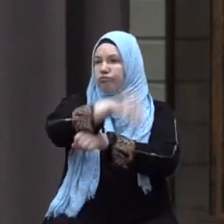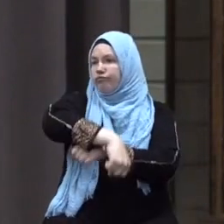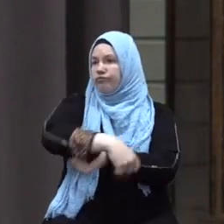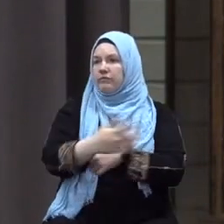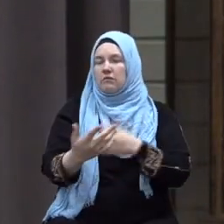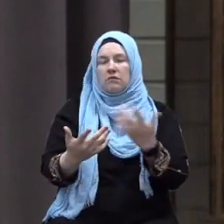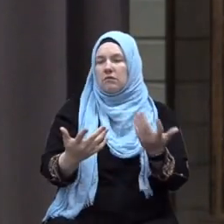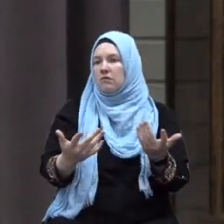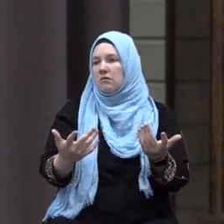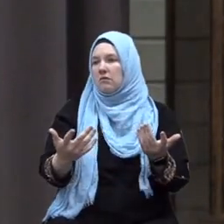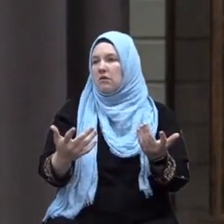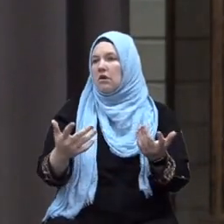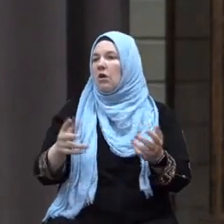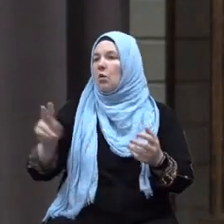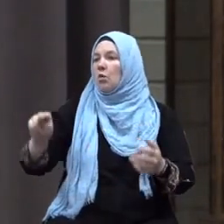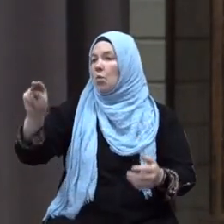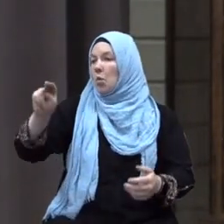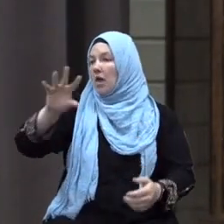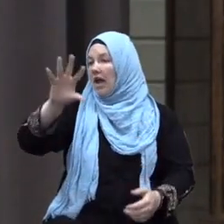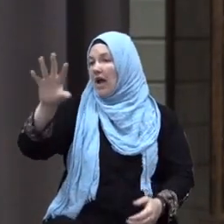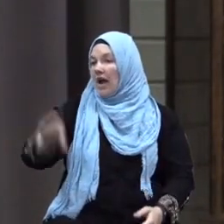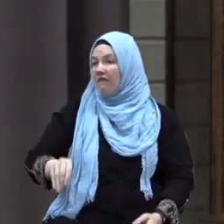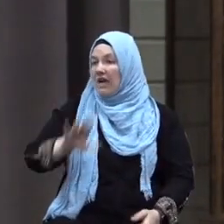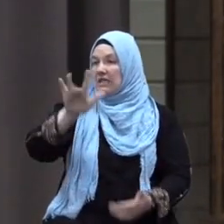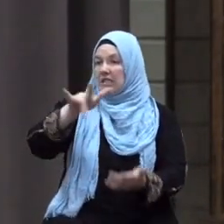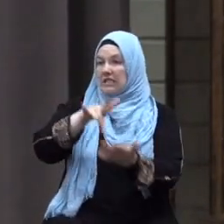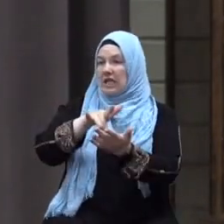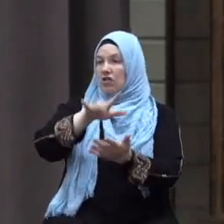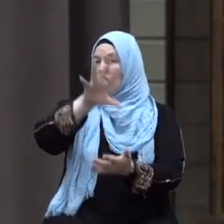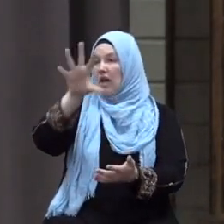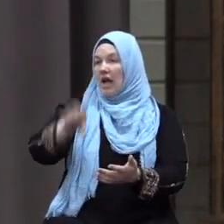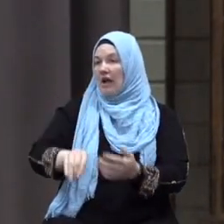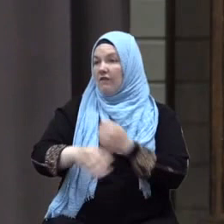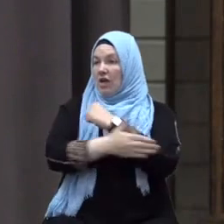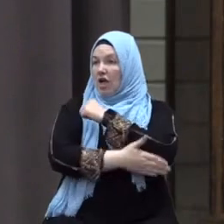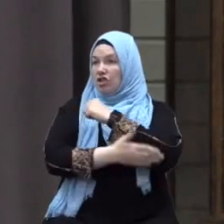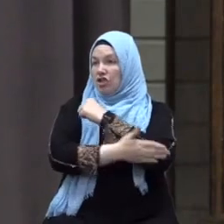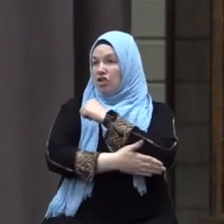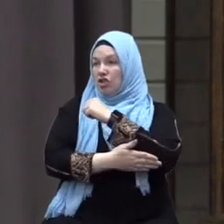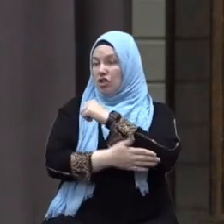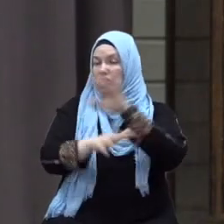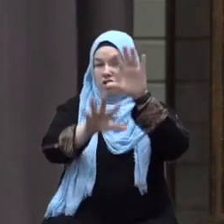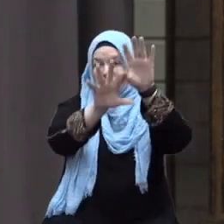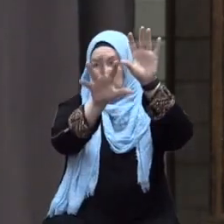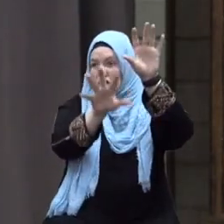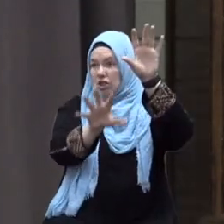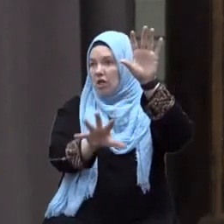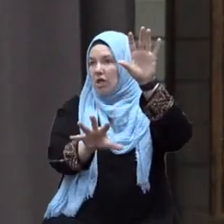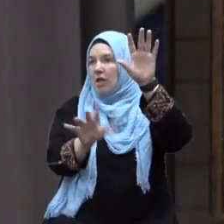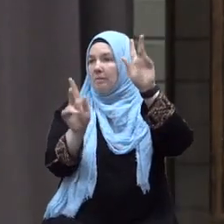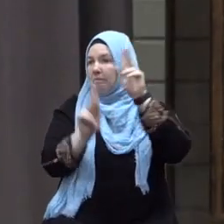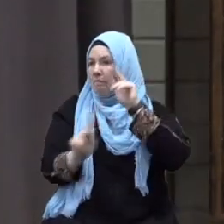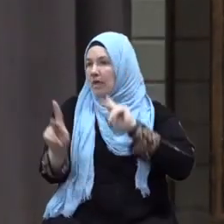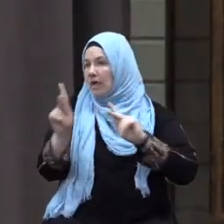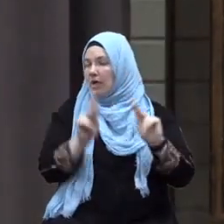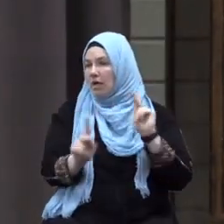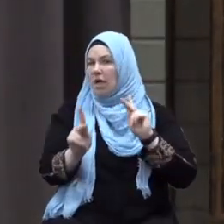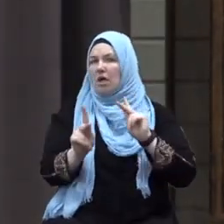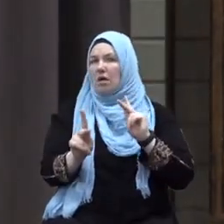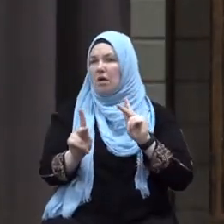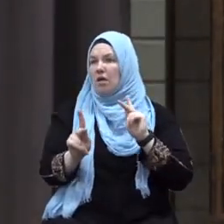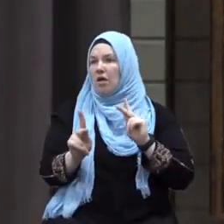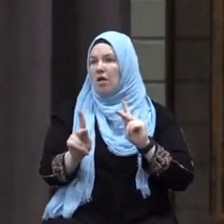enemies. The North African and Central African nations, their people are running as